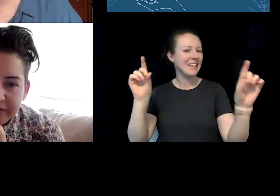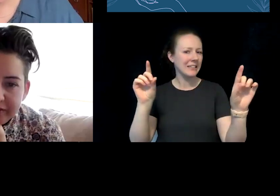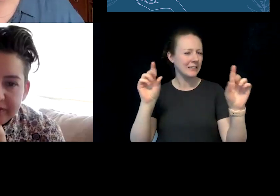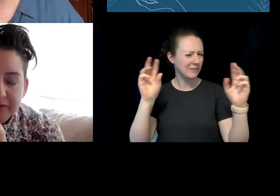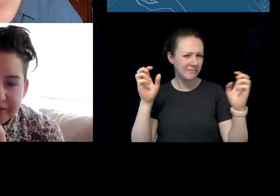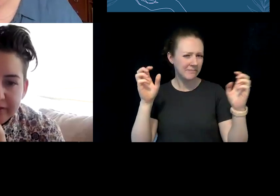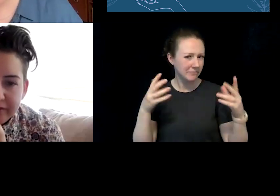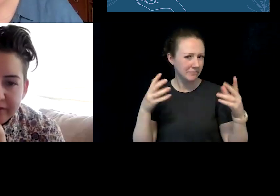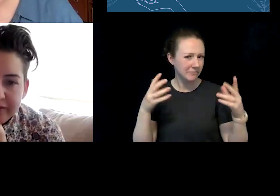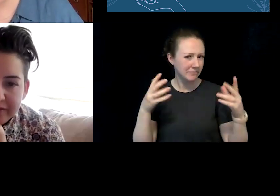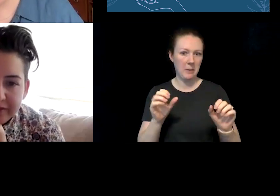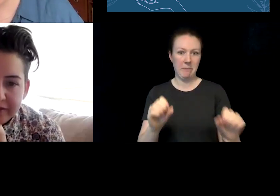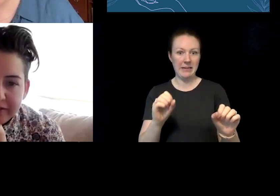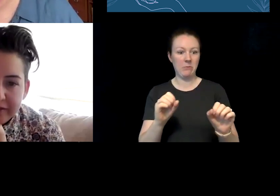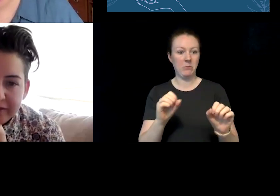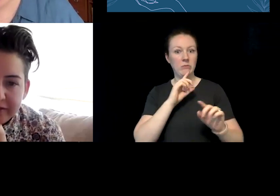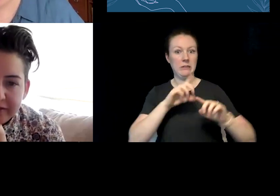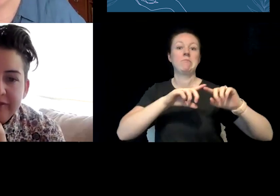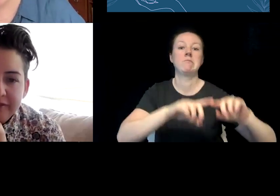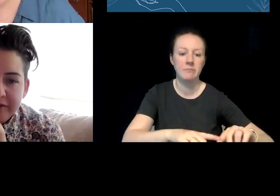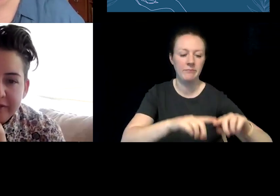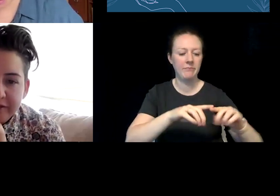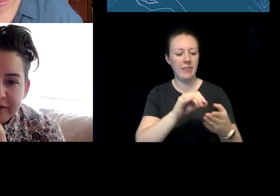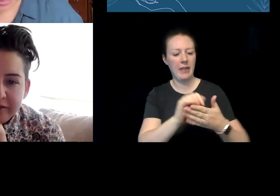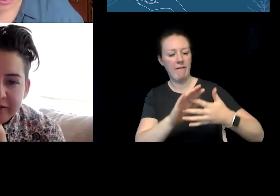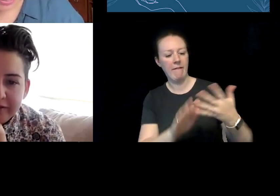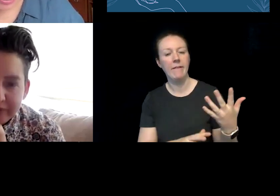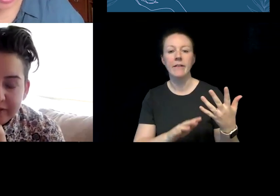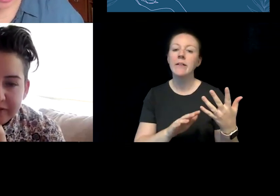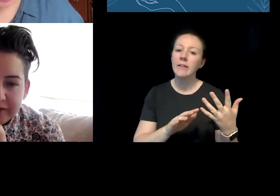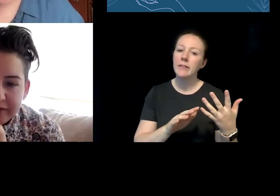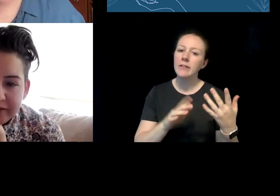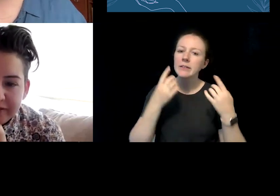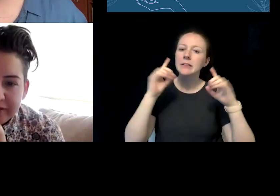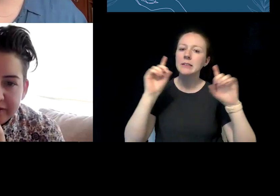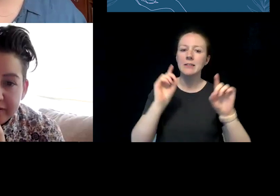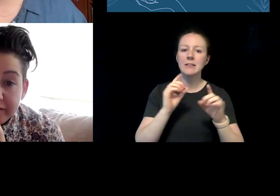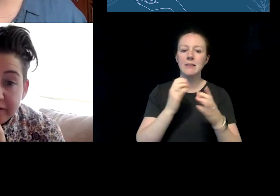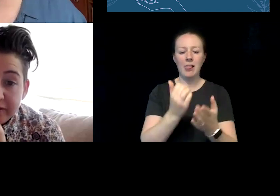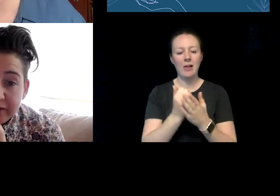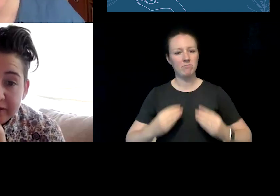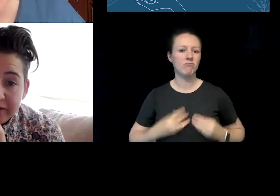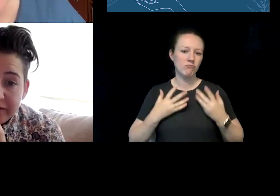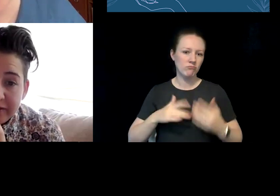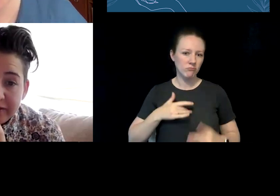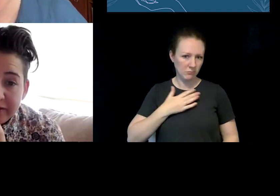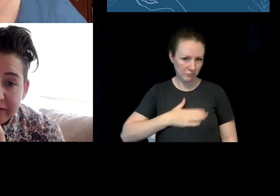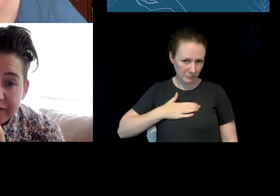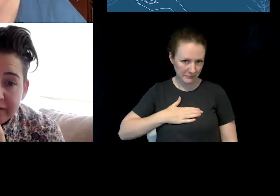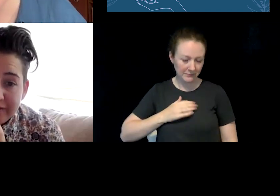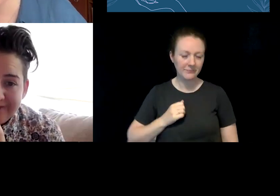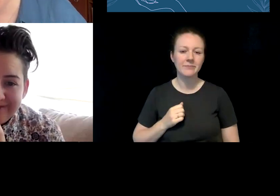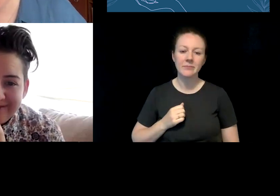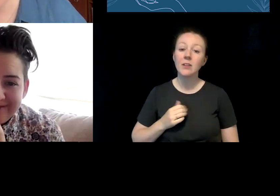into that also helps to cultivate joy, I think, inside of a process. And it's a really good segue,